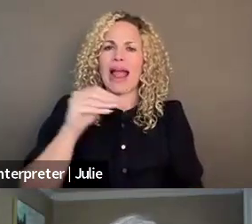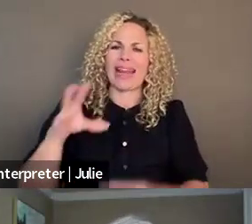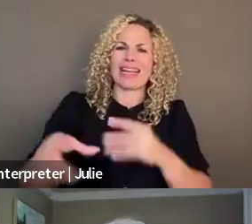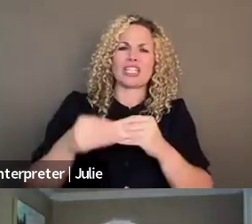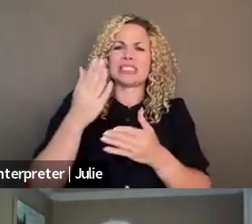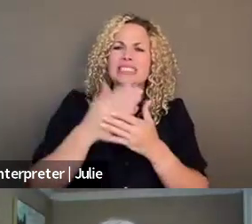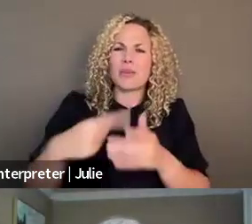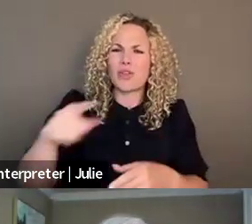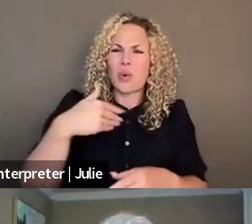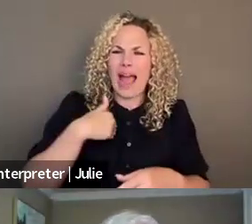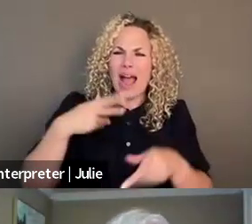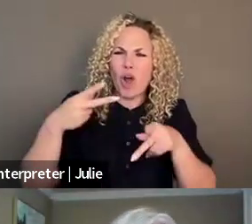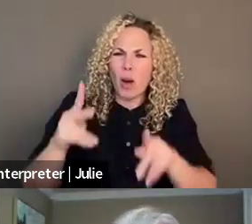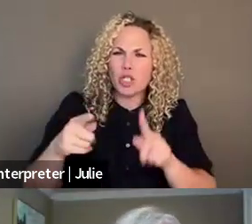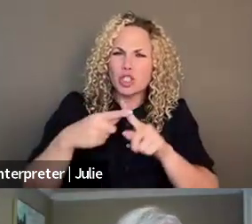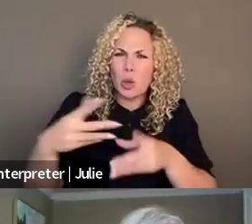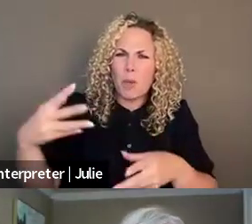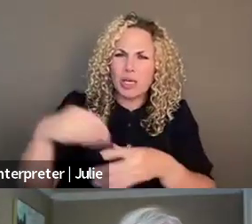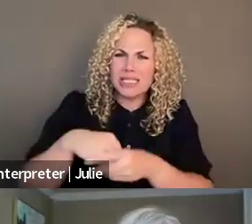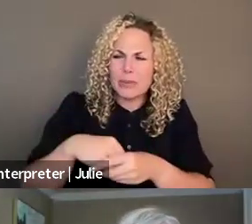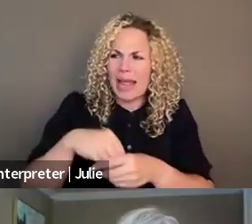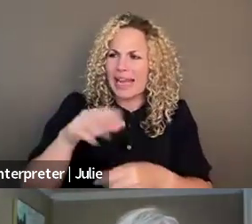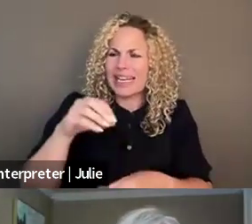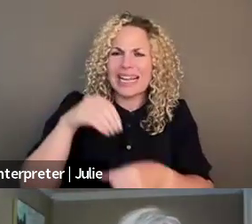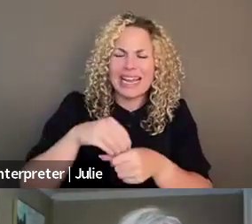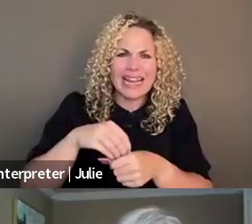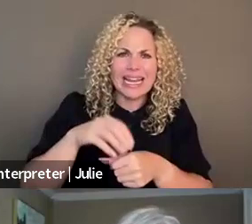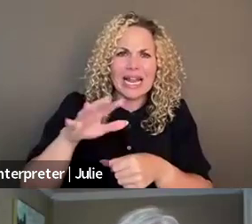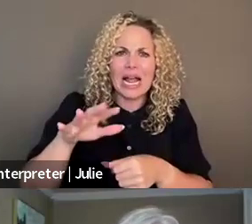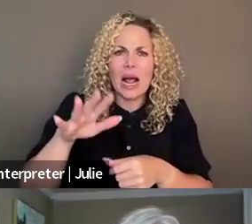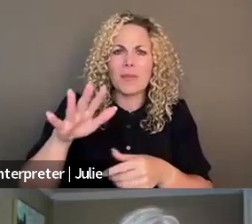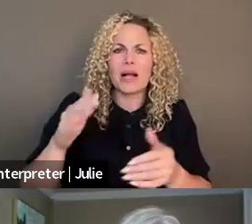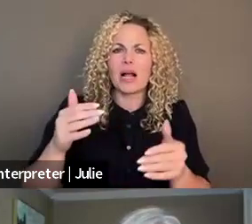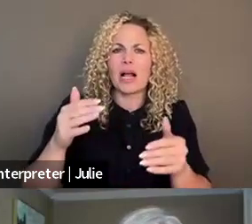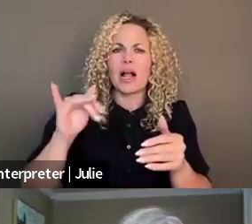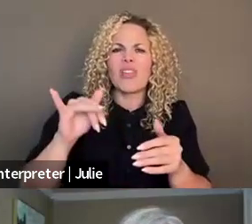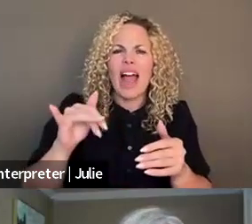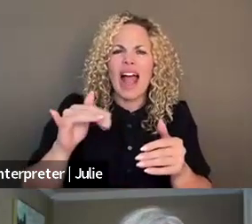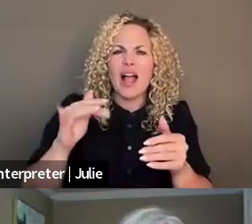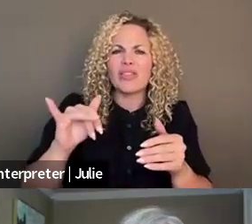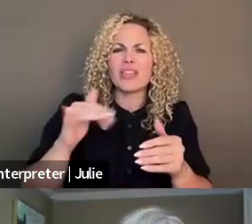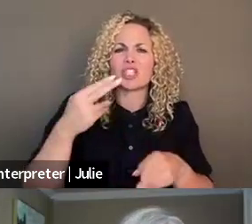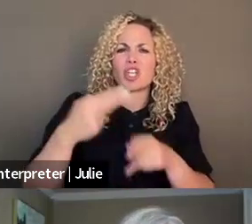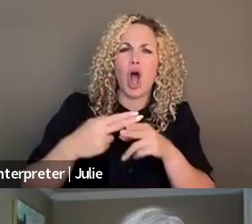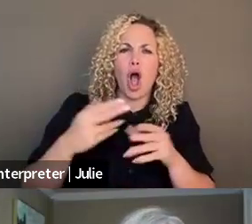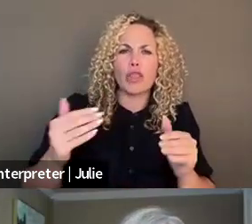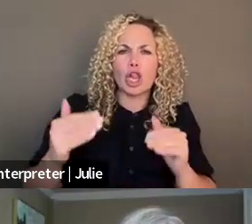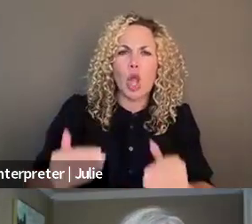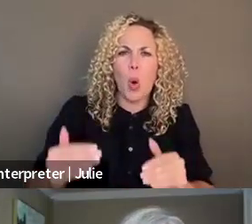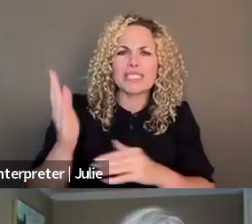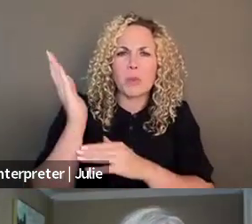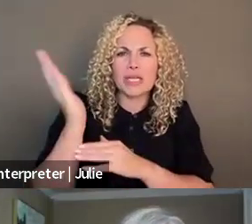Additionally, some of you had an opportunity to participate in the LOIS presentation that went on, the